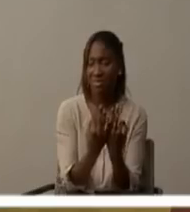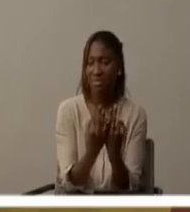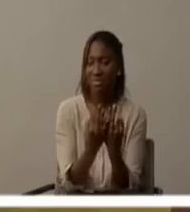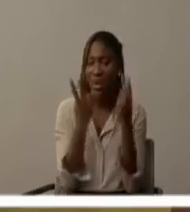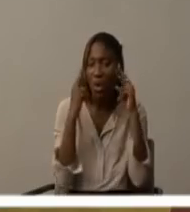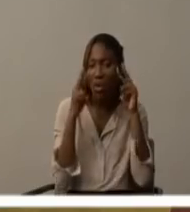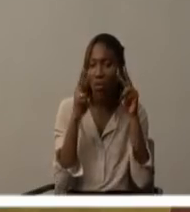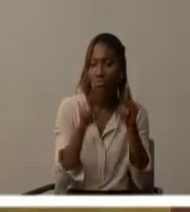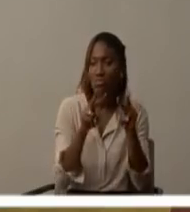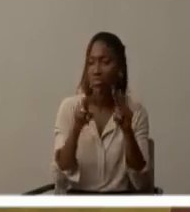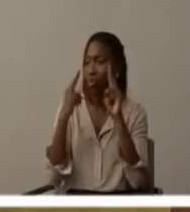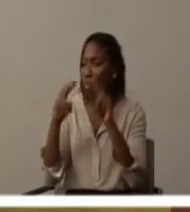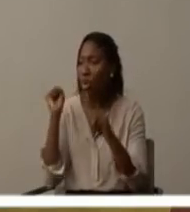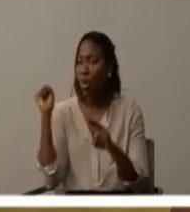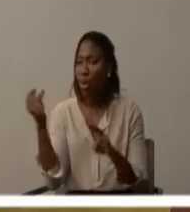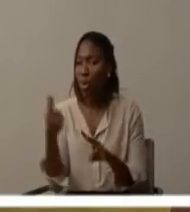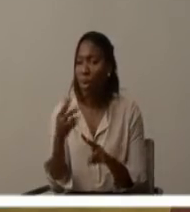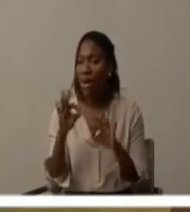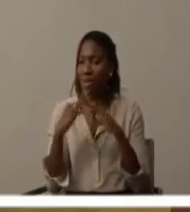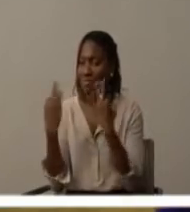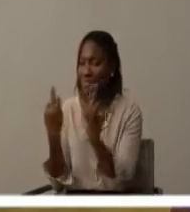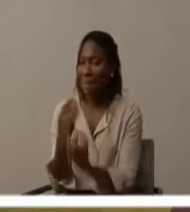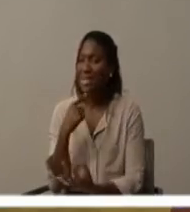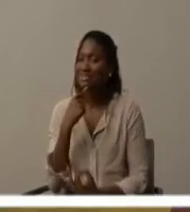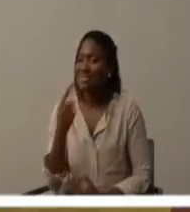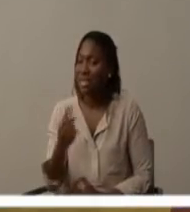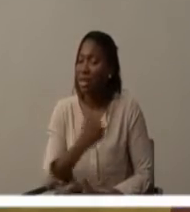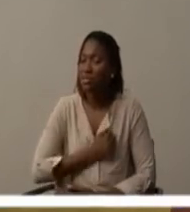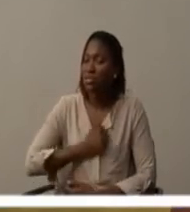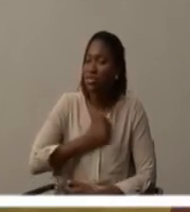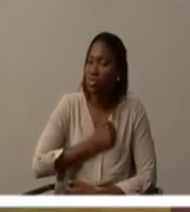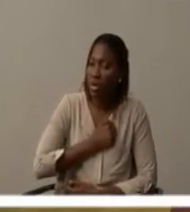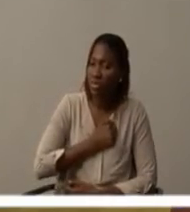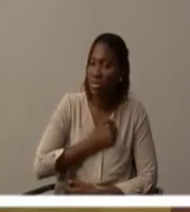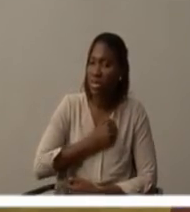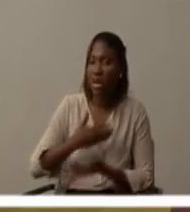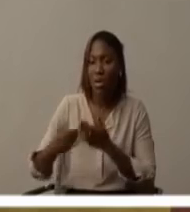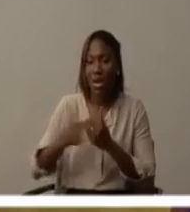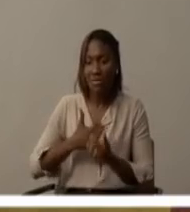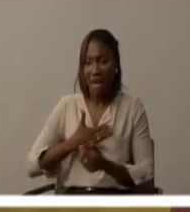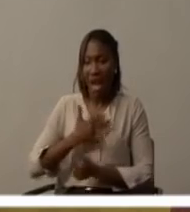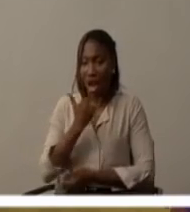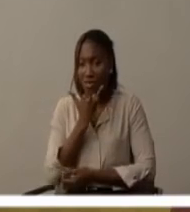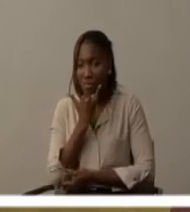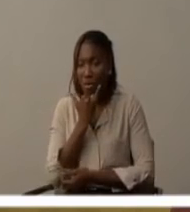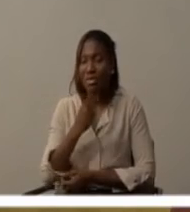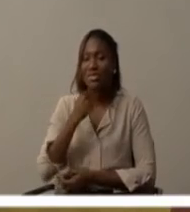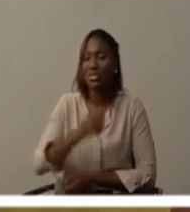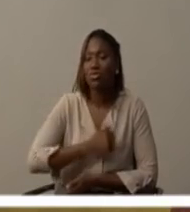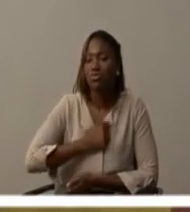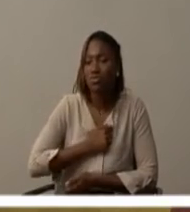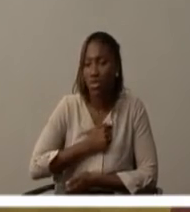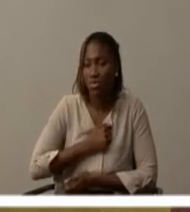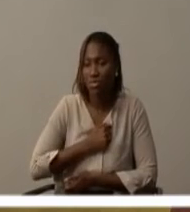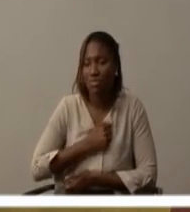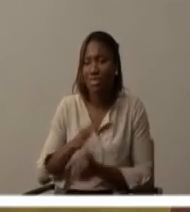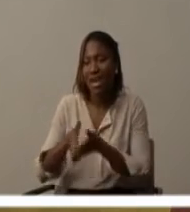you're sorry, that you didn't understand, you didn't realize. Whatever it is, but ask for forgiveness